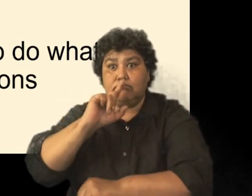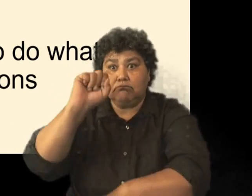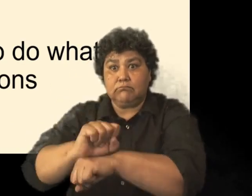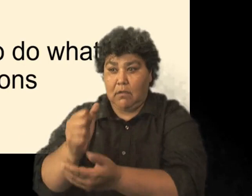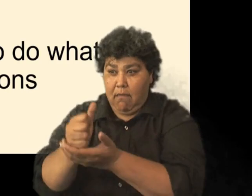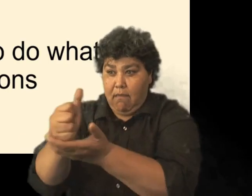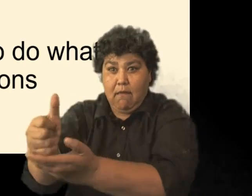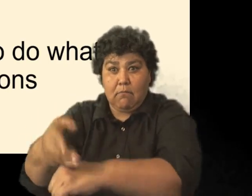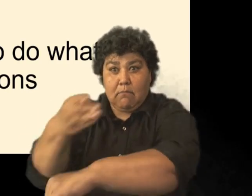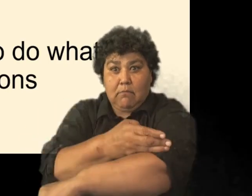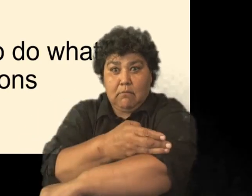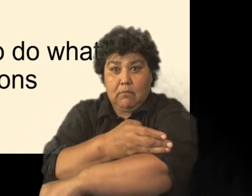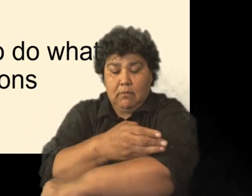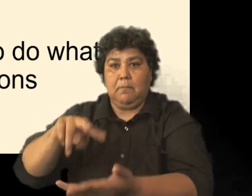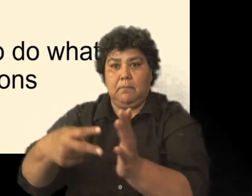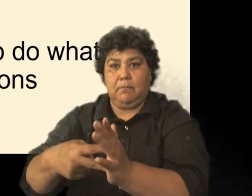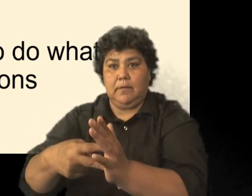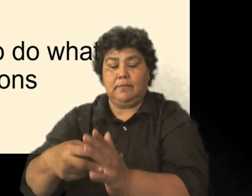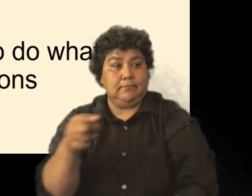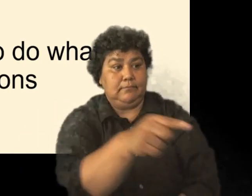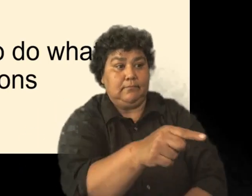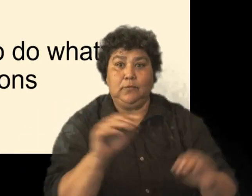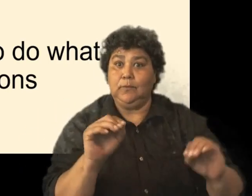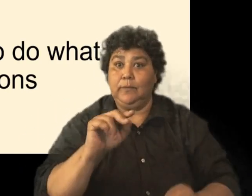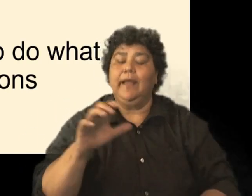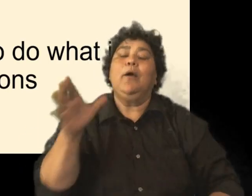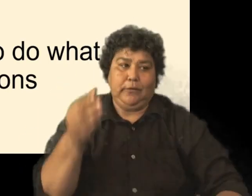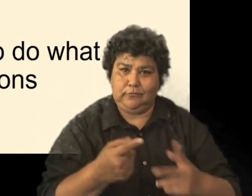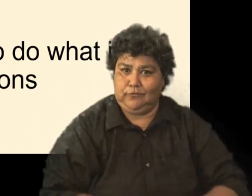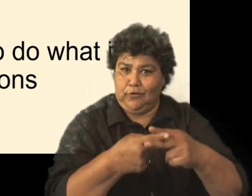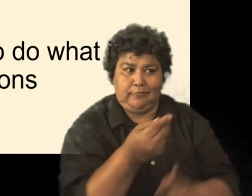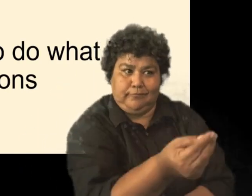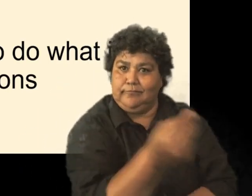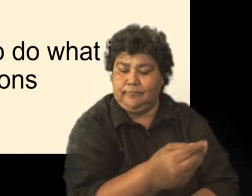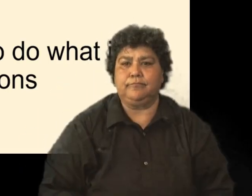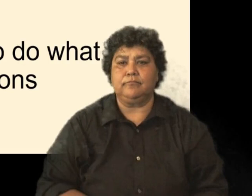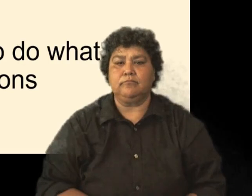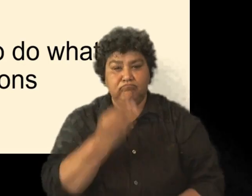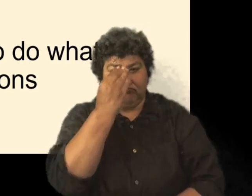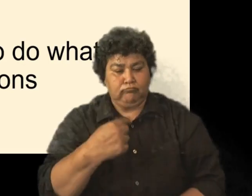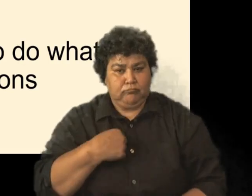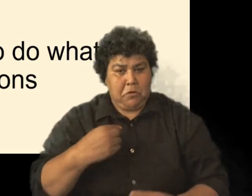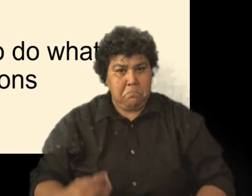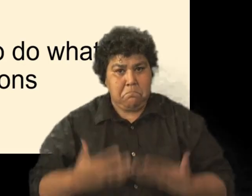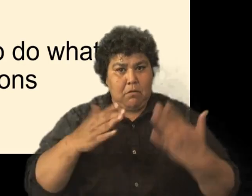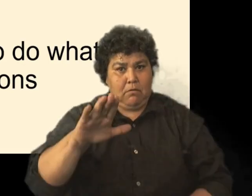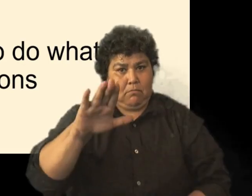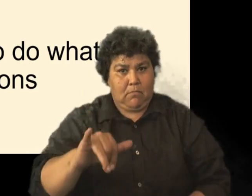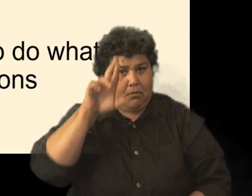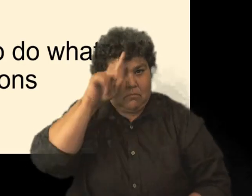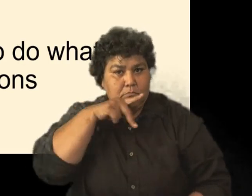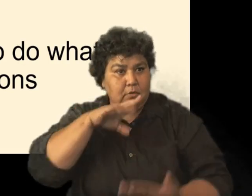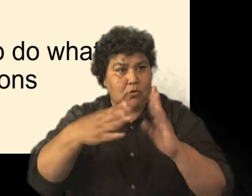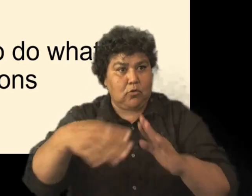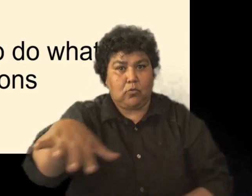NAC. Our interactions with the RP community have been inspiring because we have found that the RP